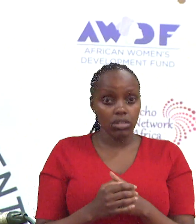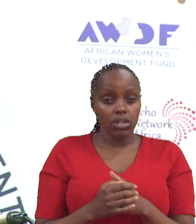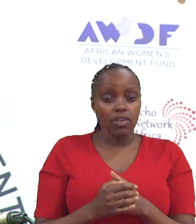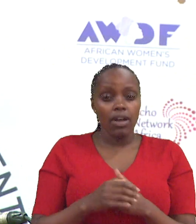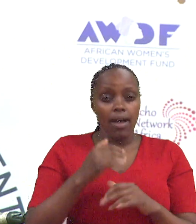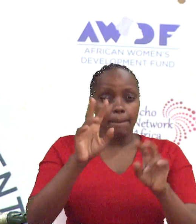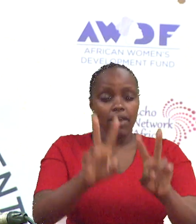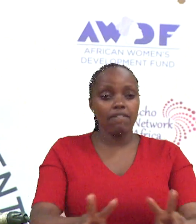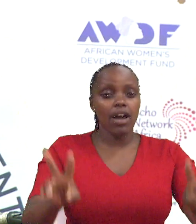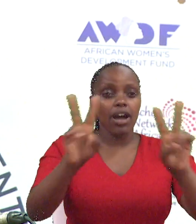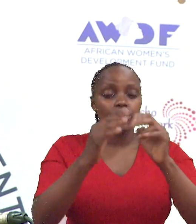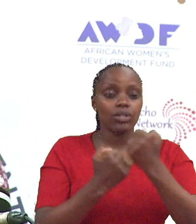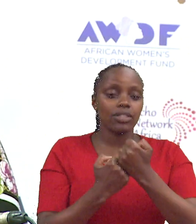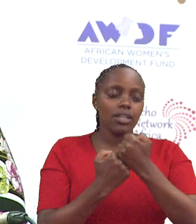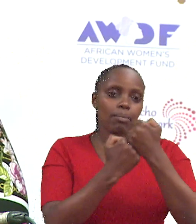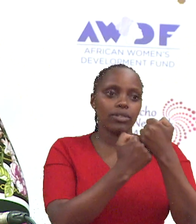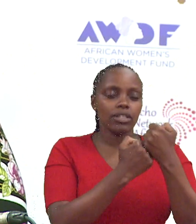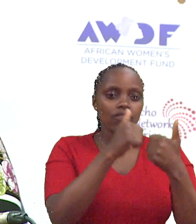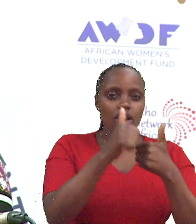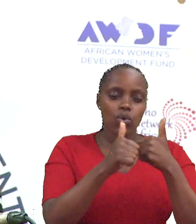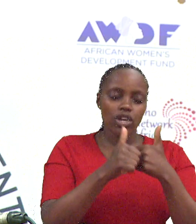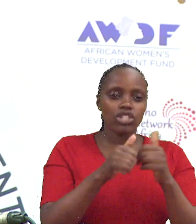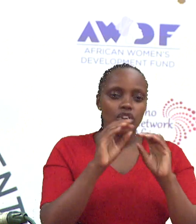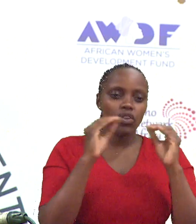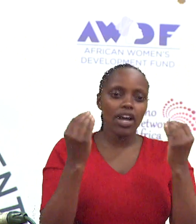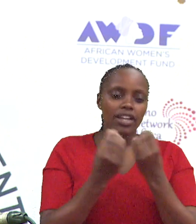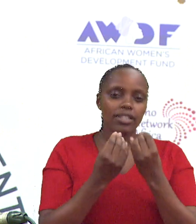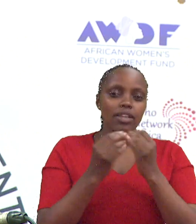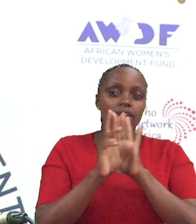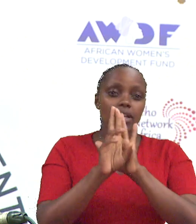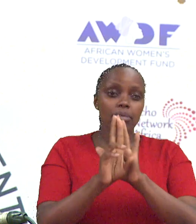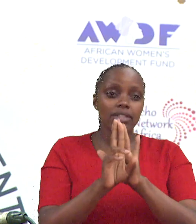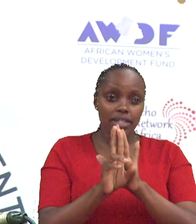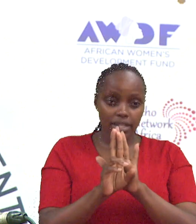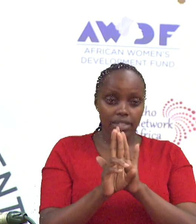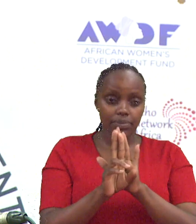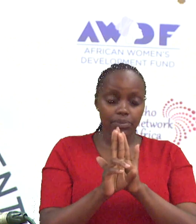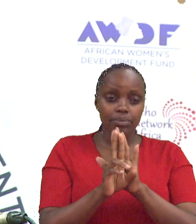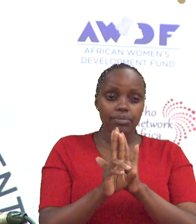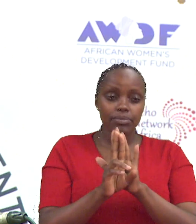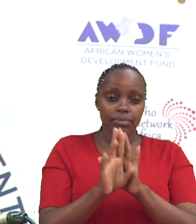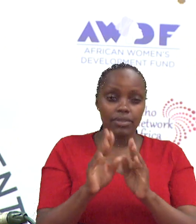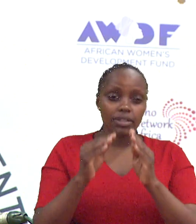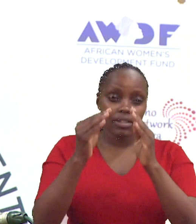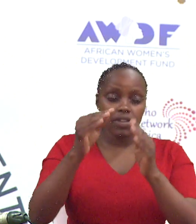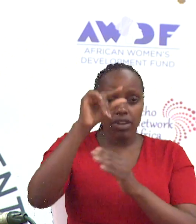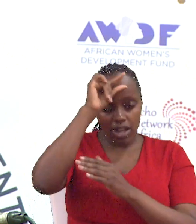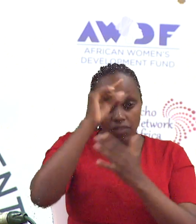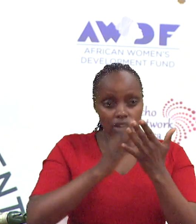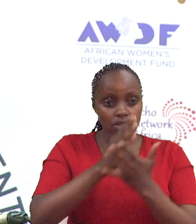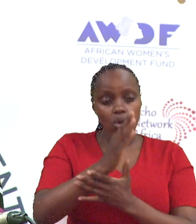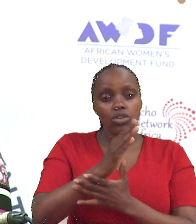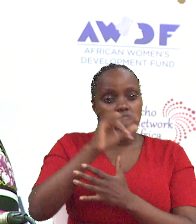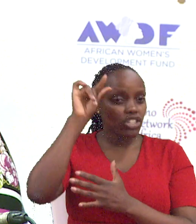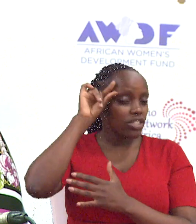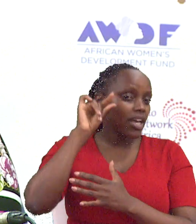I value the support that organizations represented here have given to government through Gender Sector